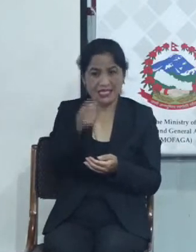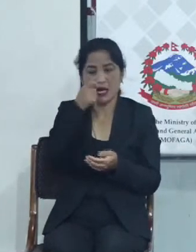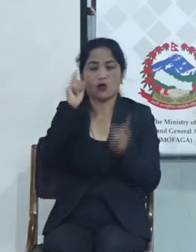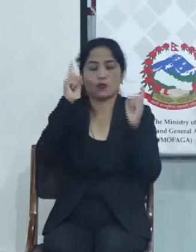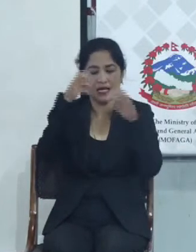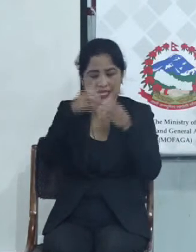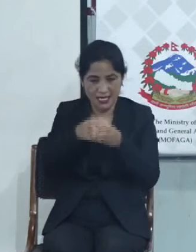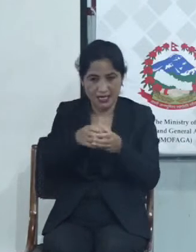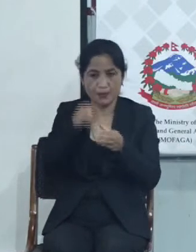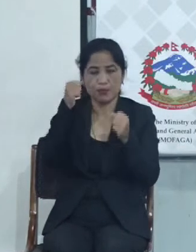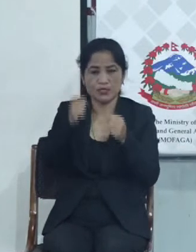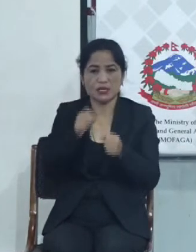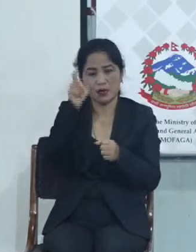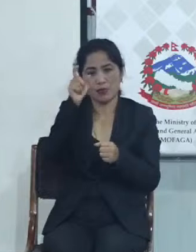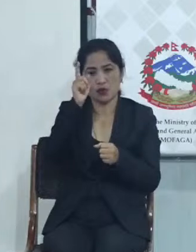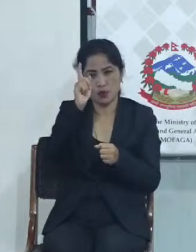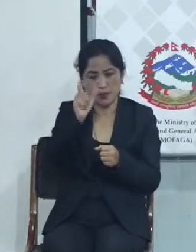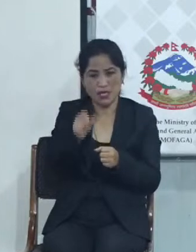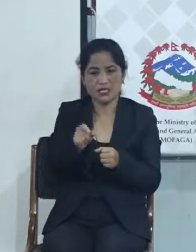and he was dead.